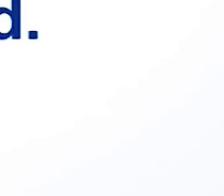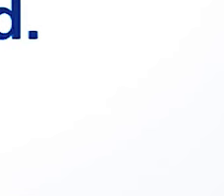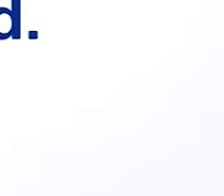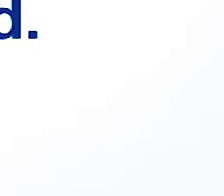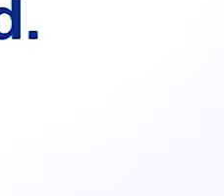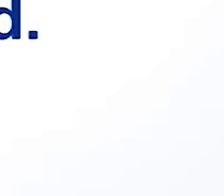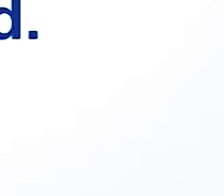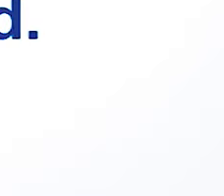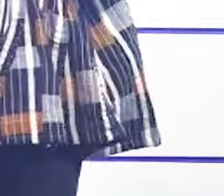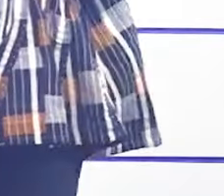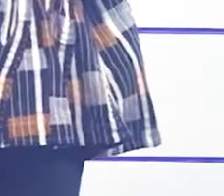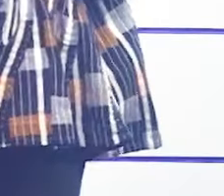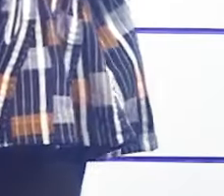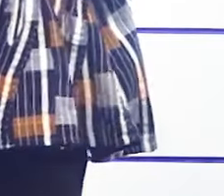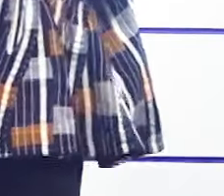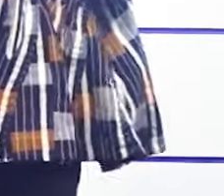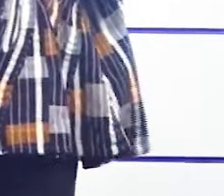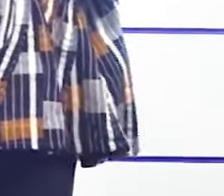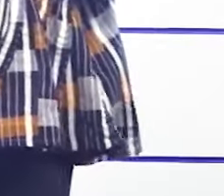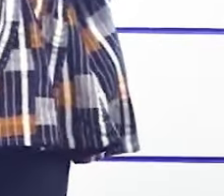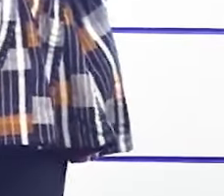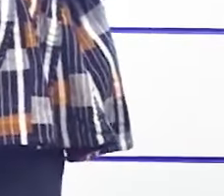Discipline blesses society.